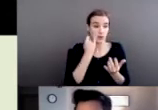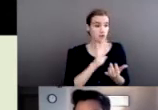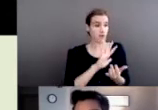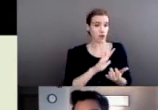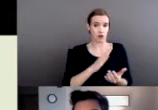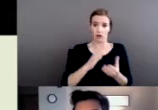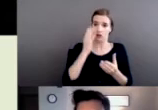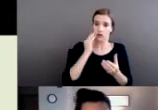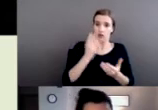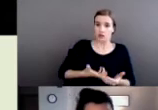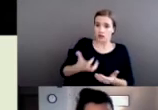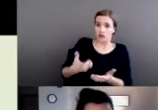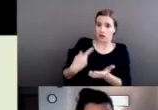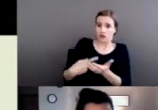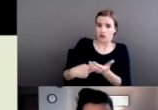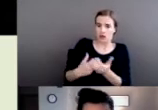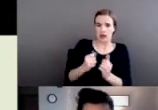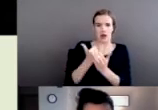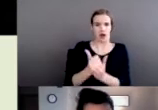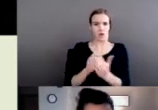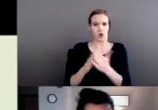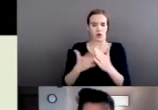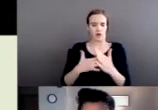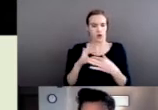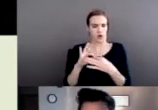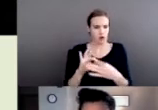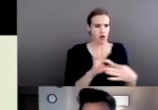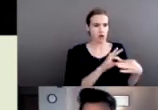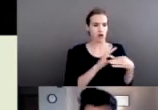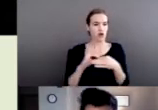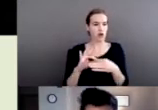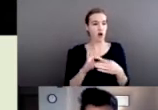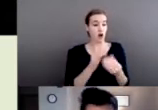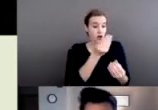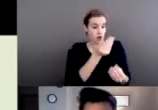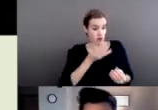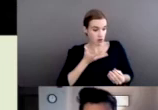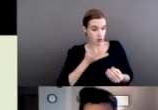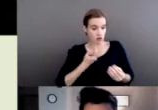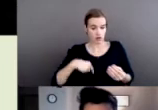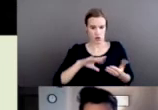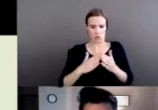then we can help protect from future victimization.